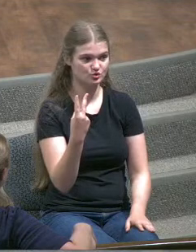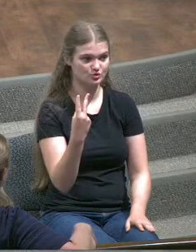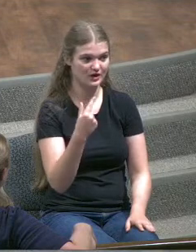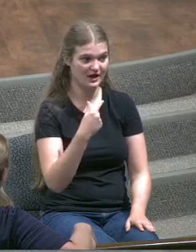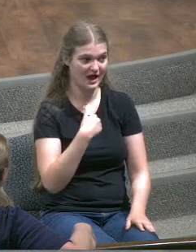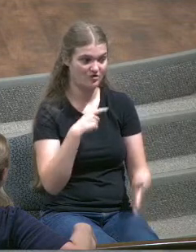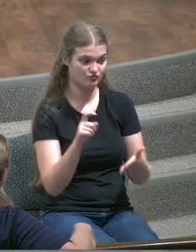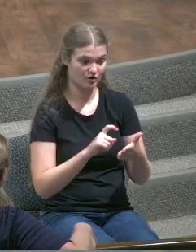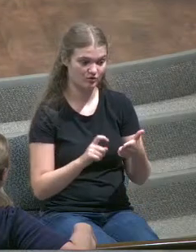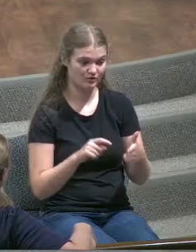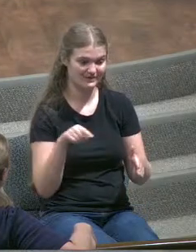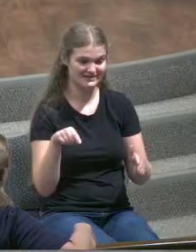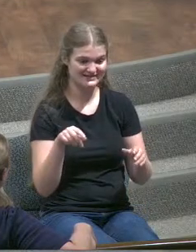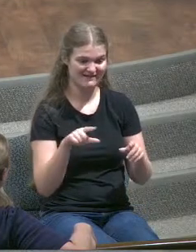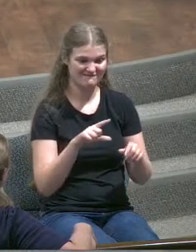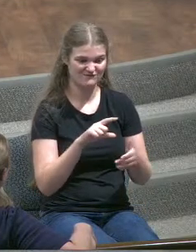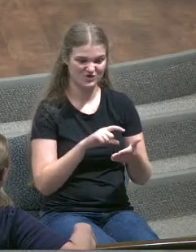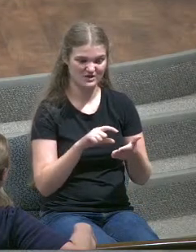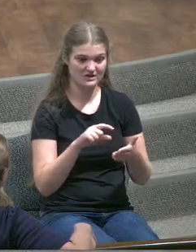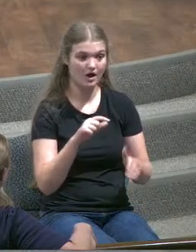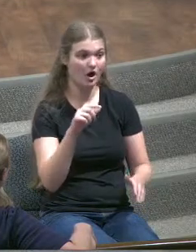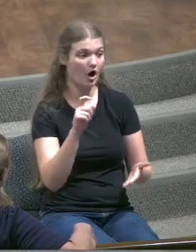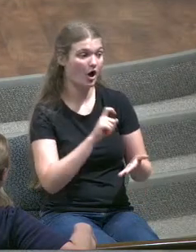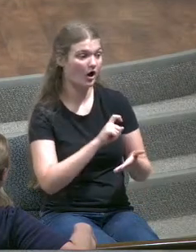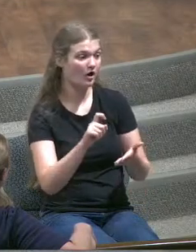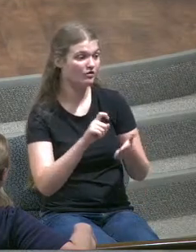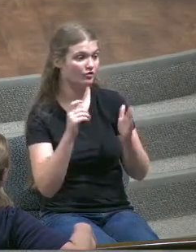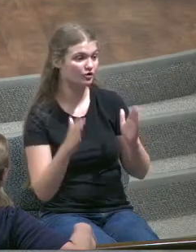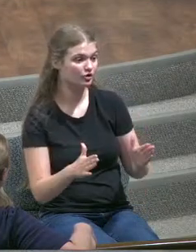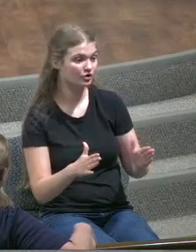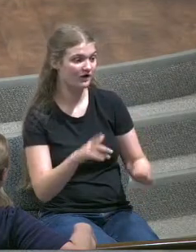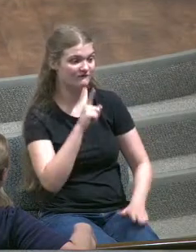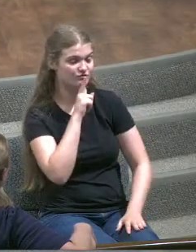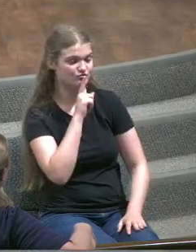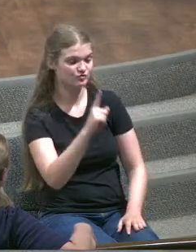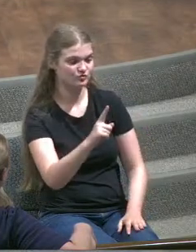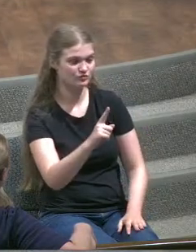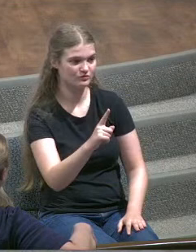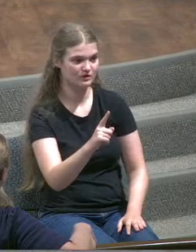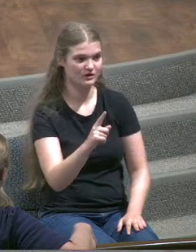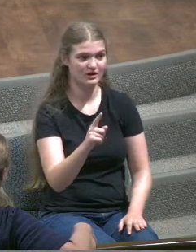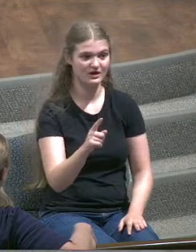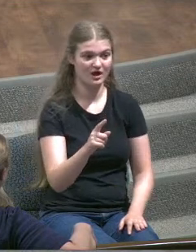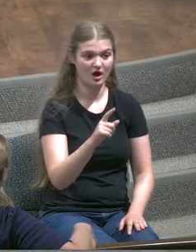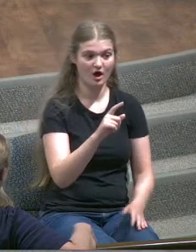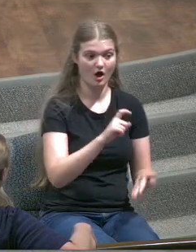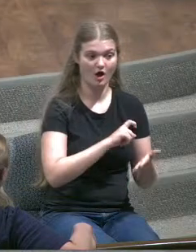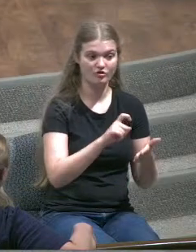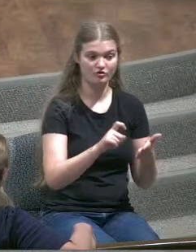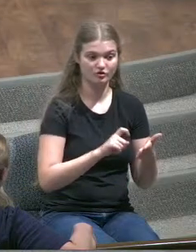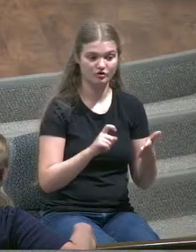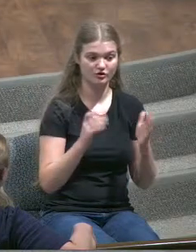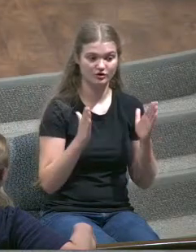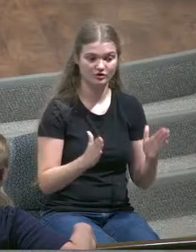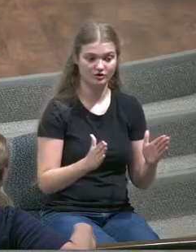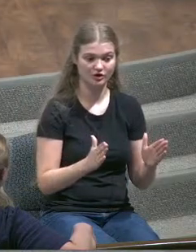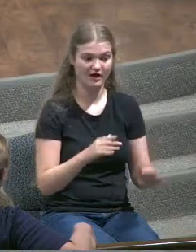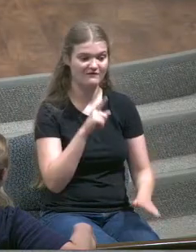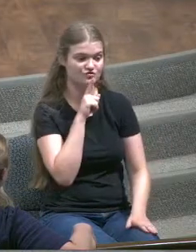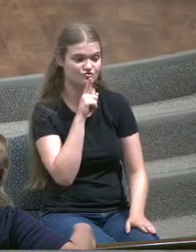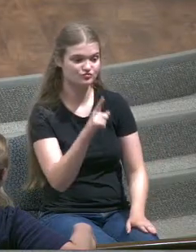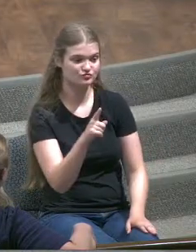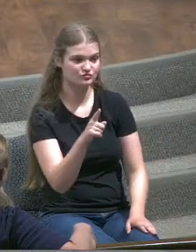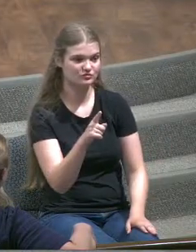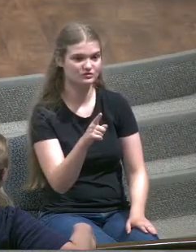in my notes written this phrase, author of truth. Author of truth. Why do I have that in